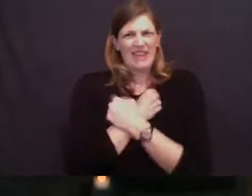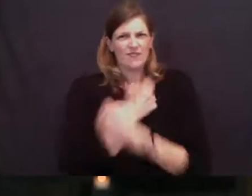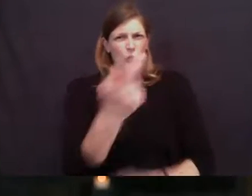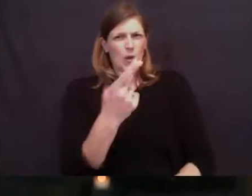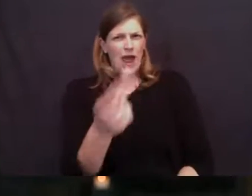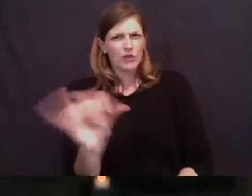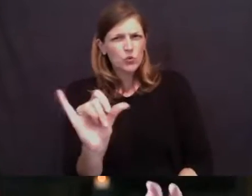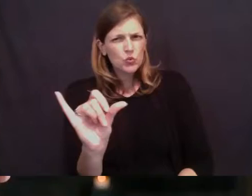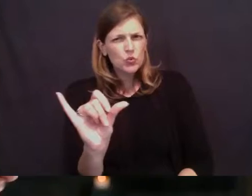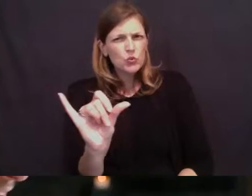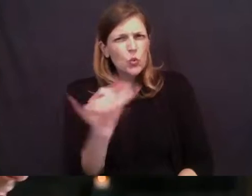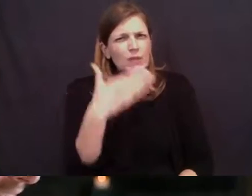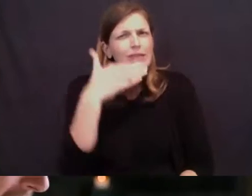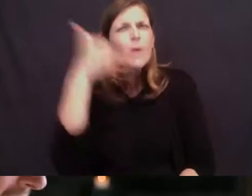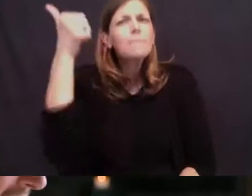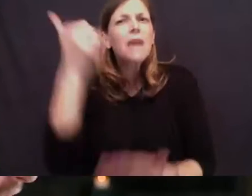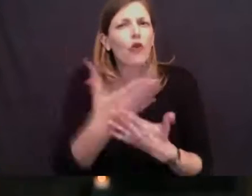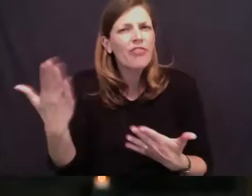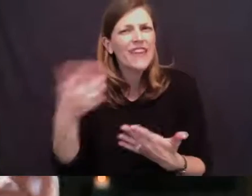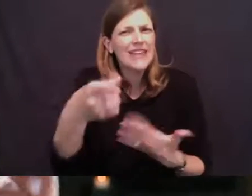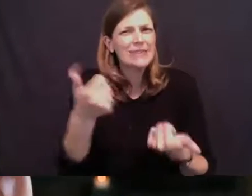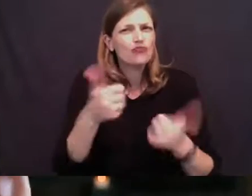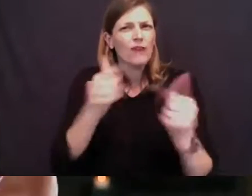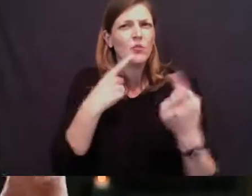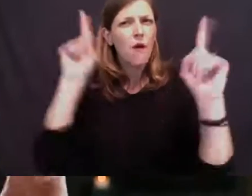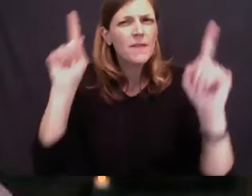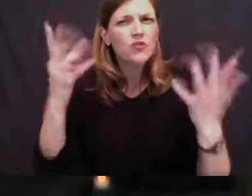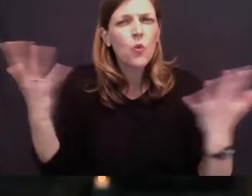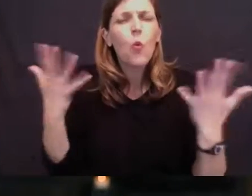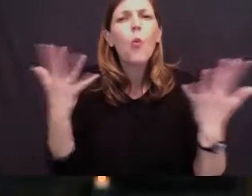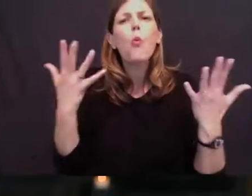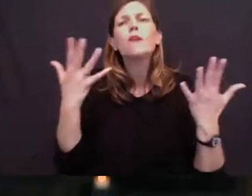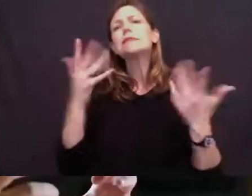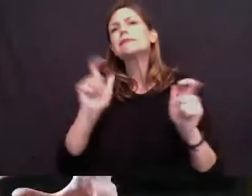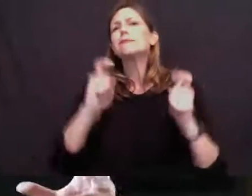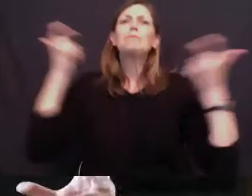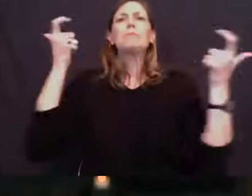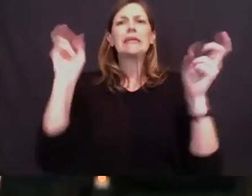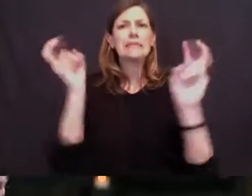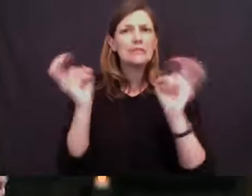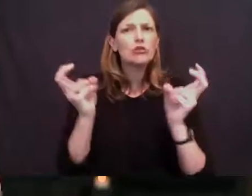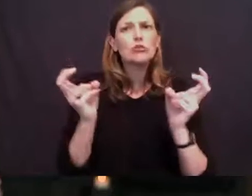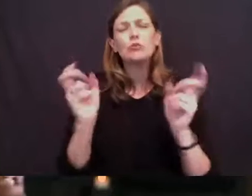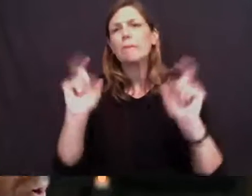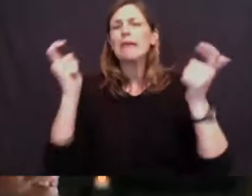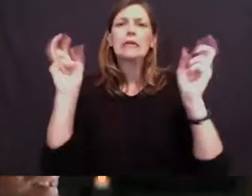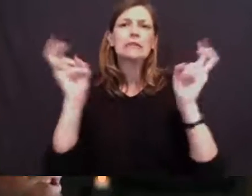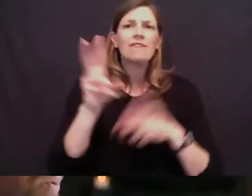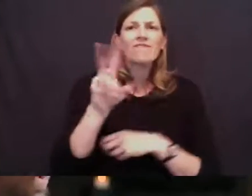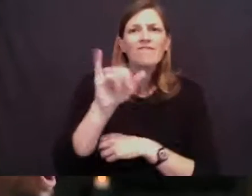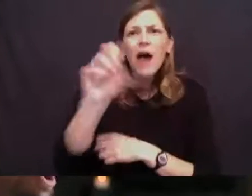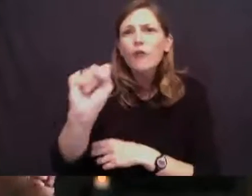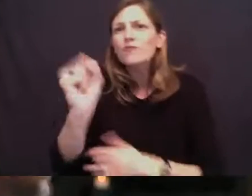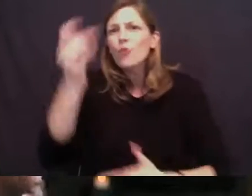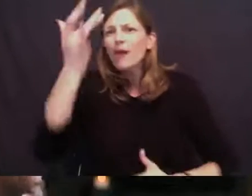greater thing that he's trying to get us at? Like, what is the greatest issue, the greatest virus, the greatest illness in this